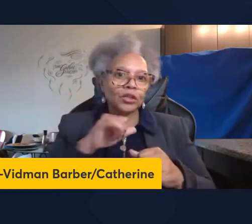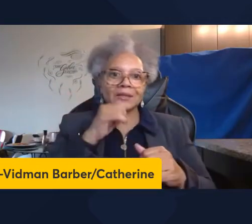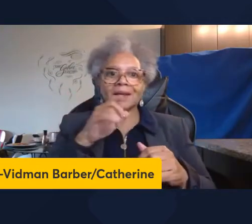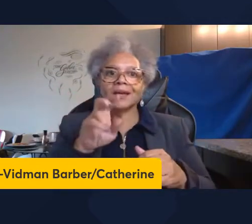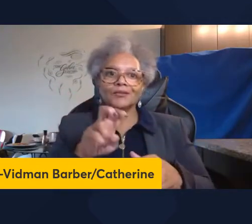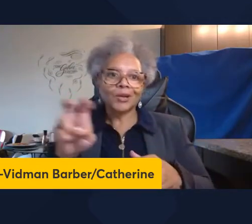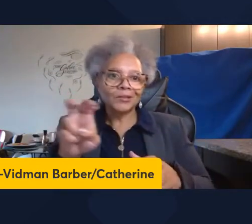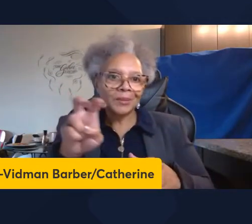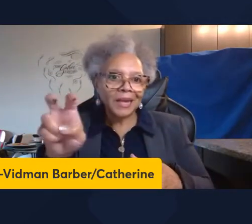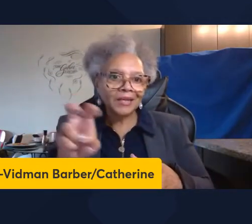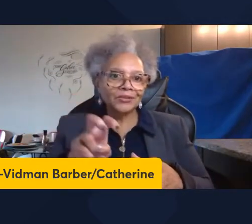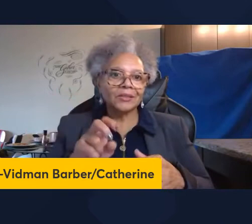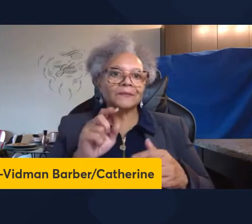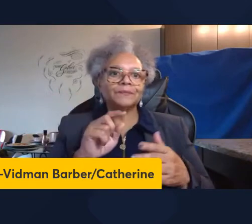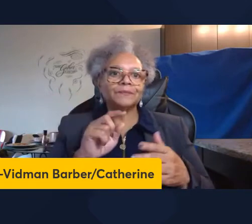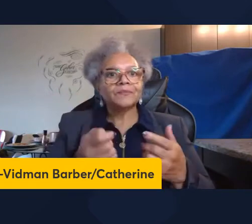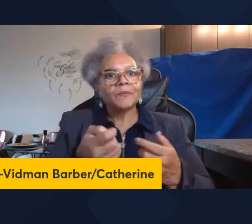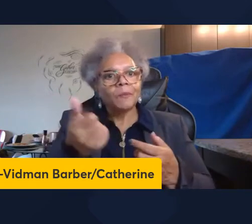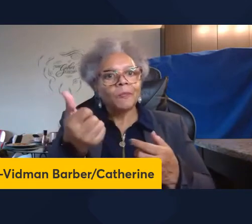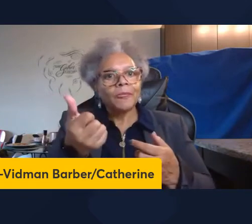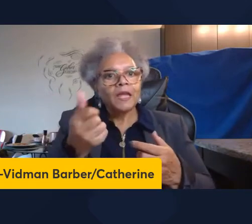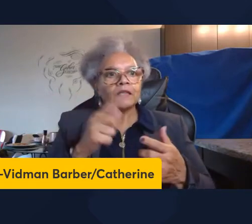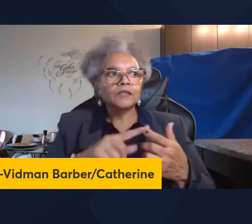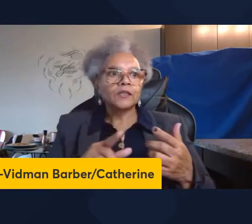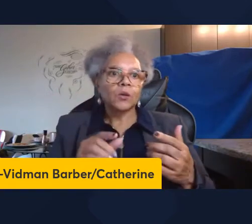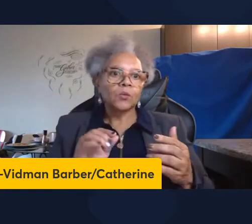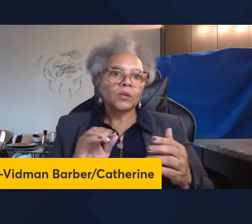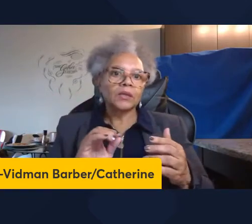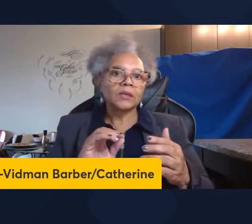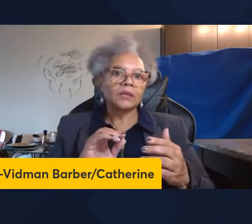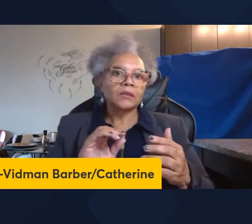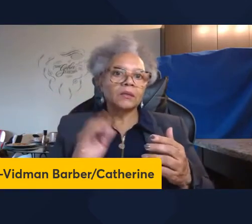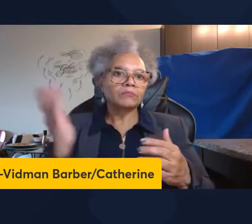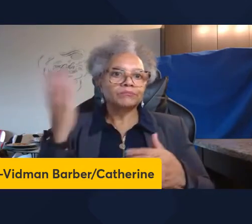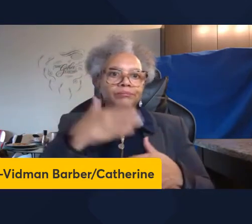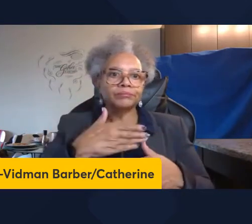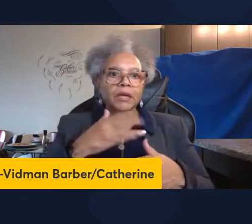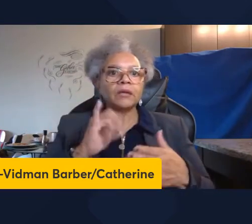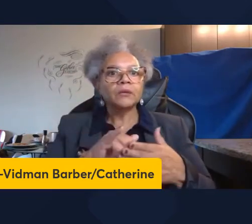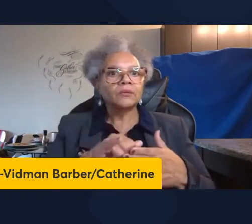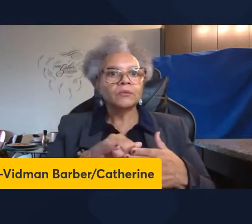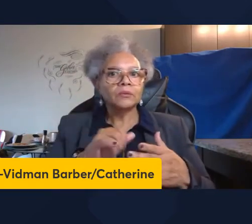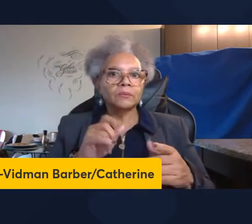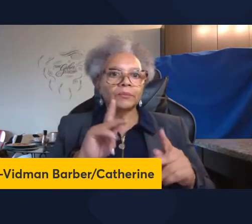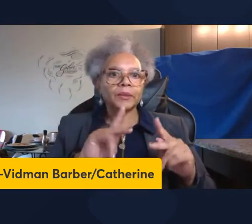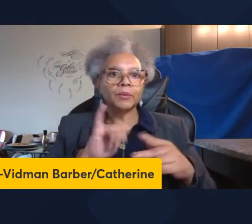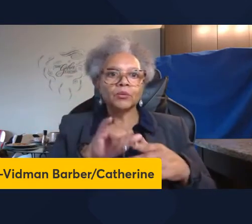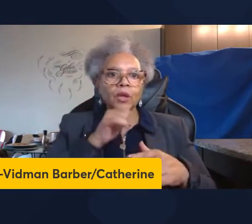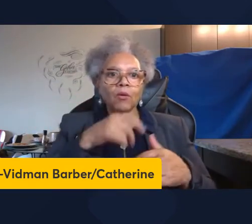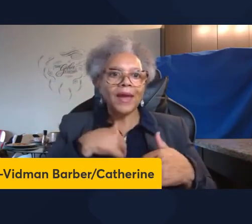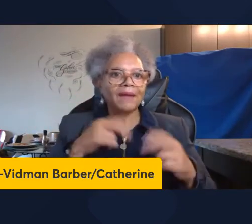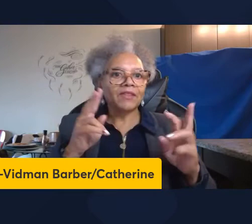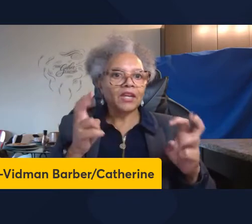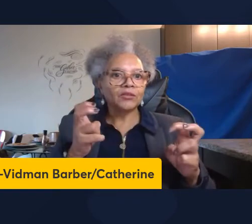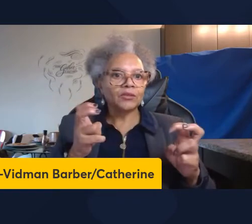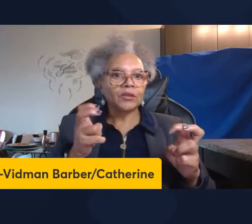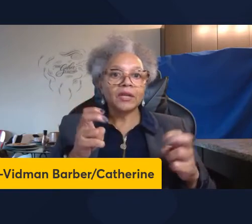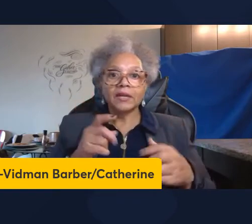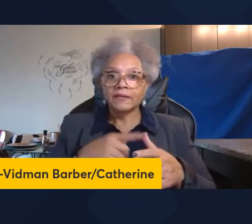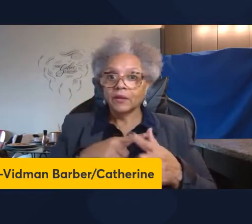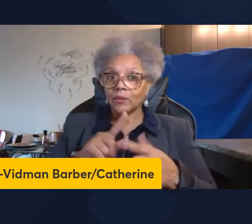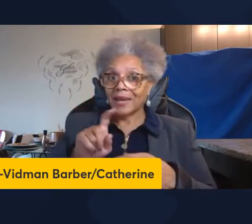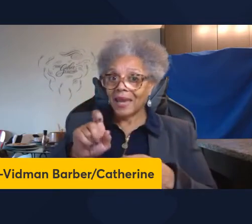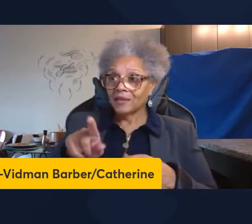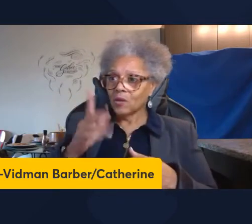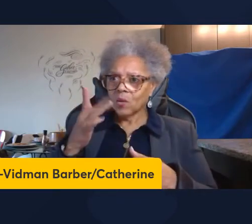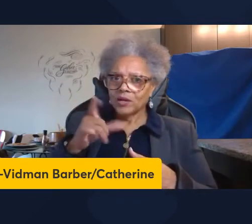things like that. So we over indexed on those individuals who, in fact, don't have those issues. And we said, okay, well, why aren't you participating in the